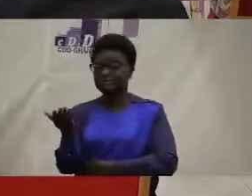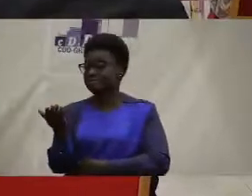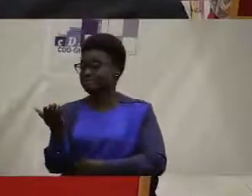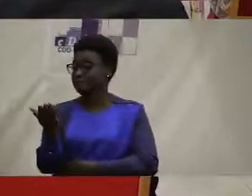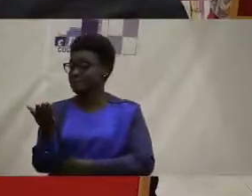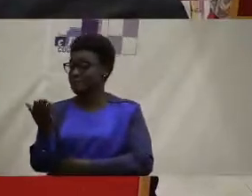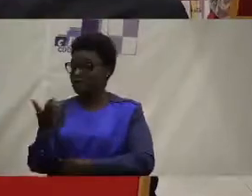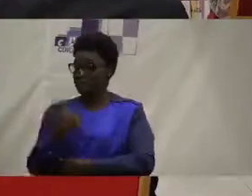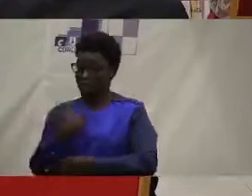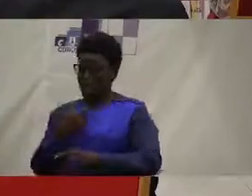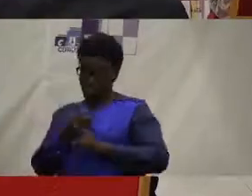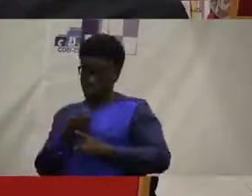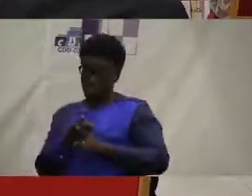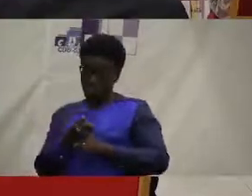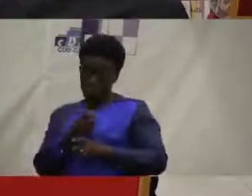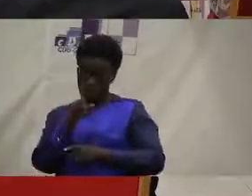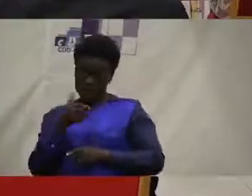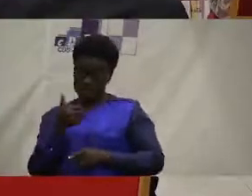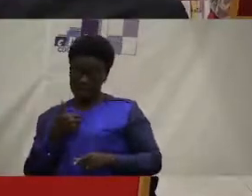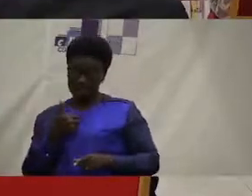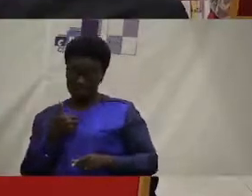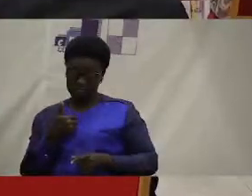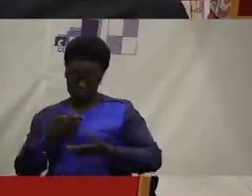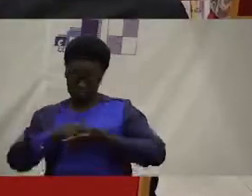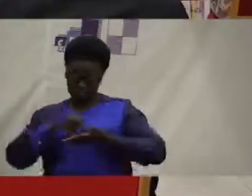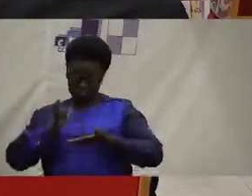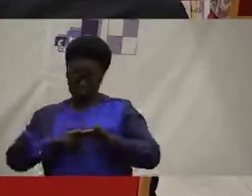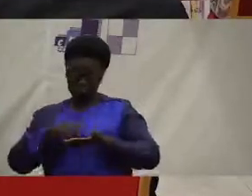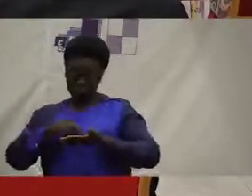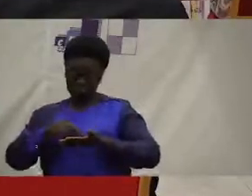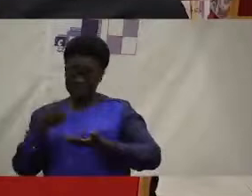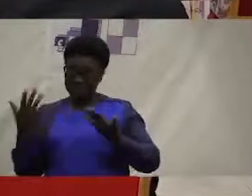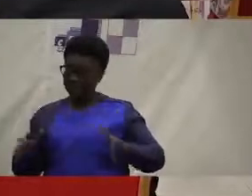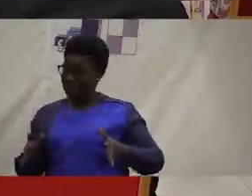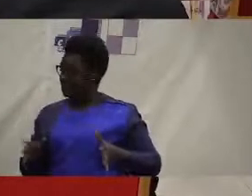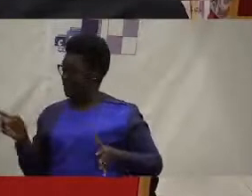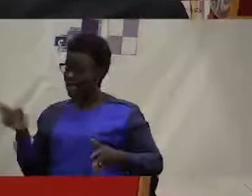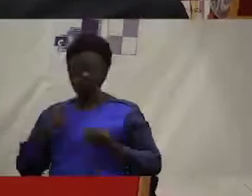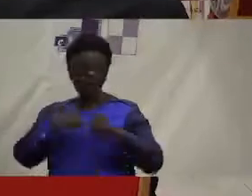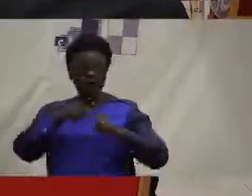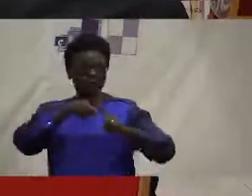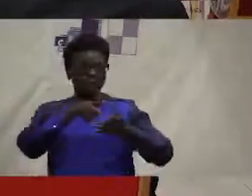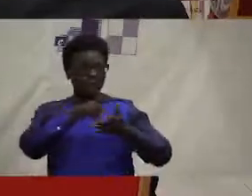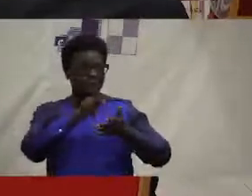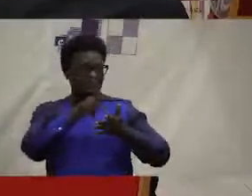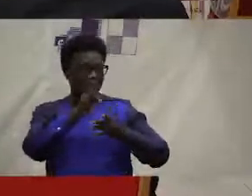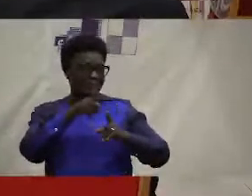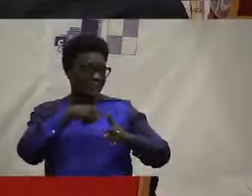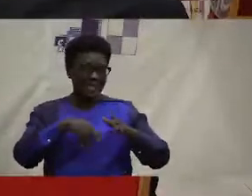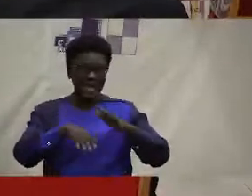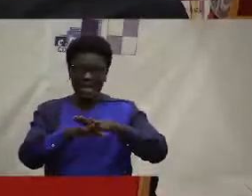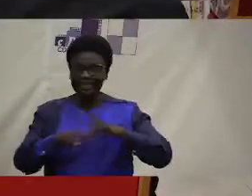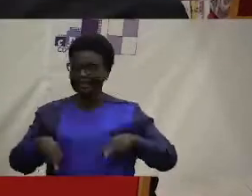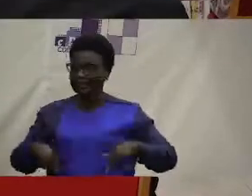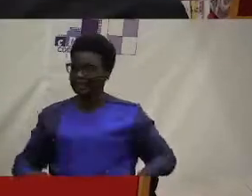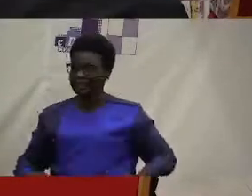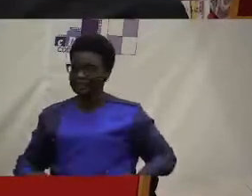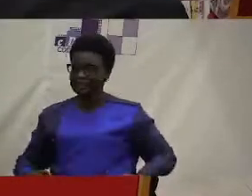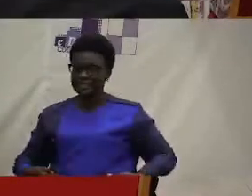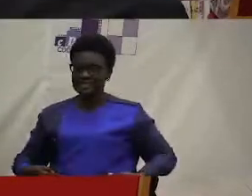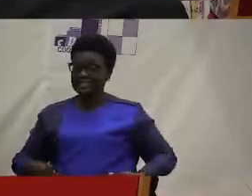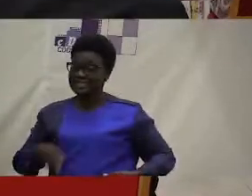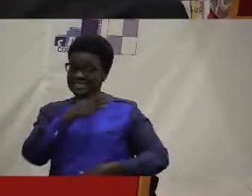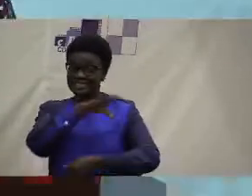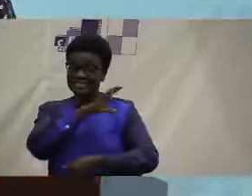I have my own question that I penned down. The issue about remuneration and the pensions for civic